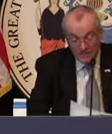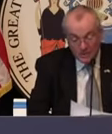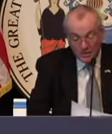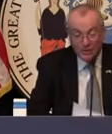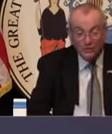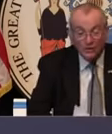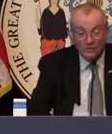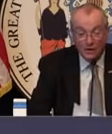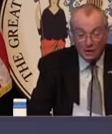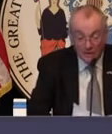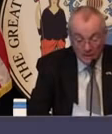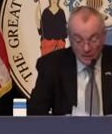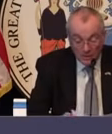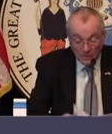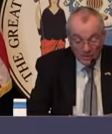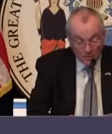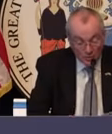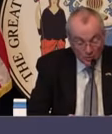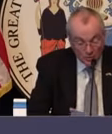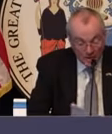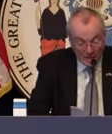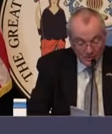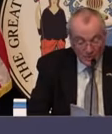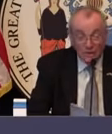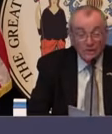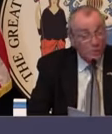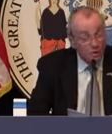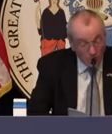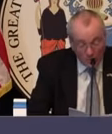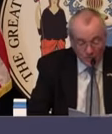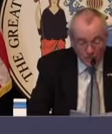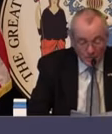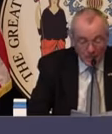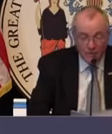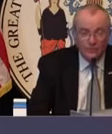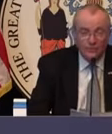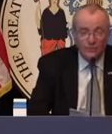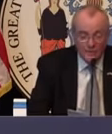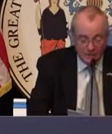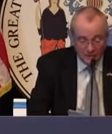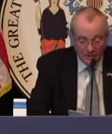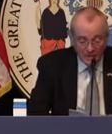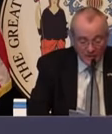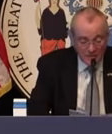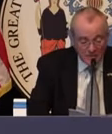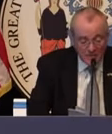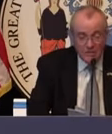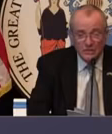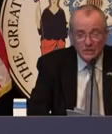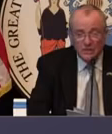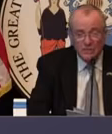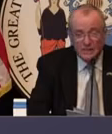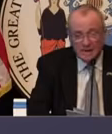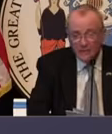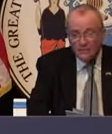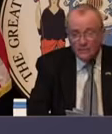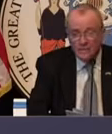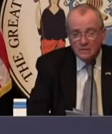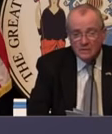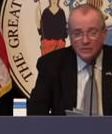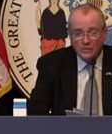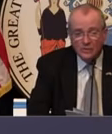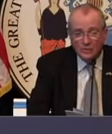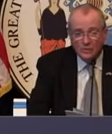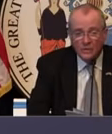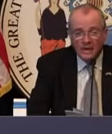the heat map that shows how far we have cooled down, looking to our long-term care facilities. Cases continue to be down from the